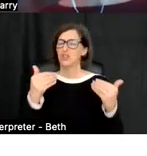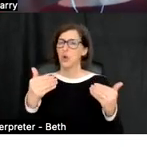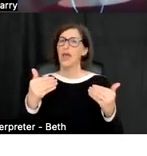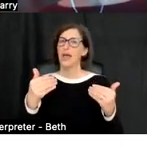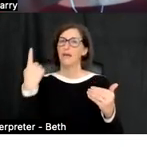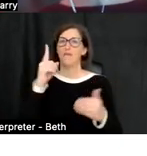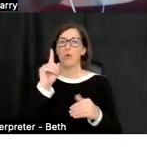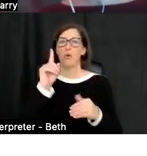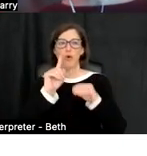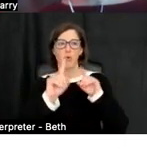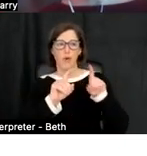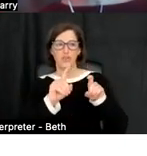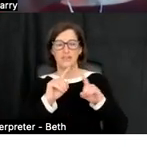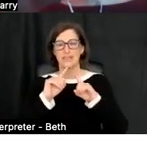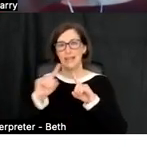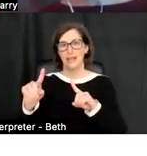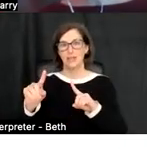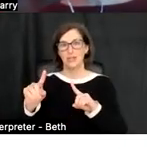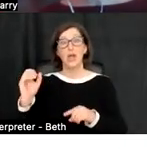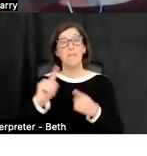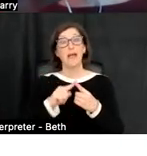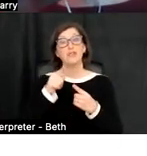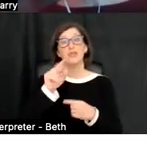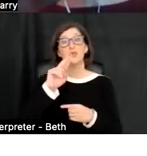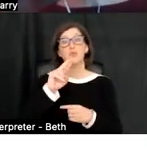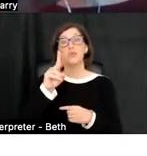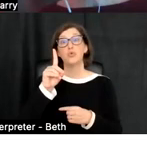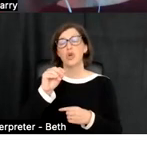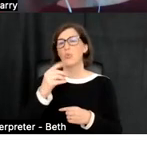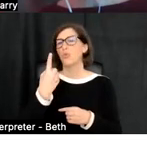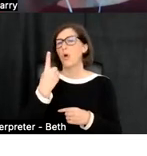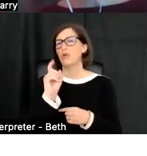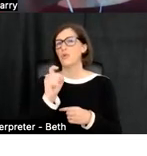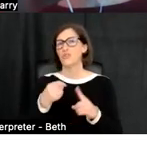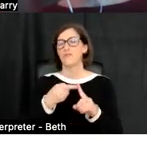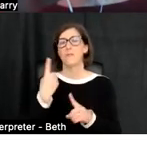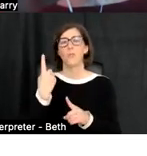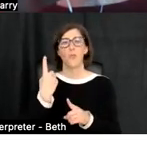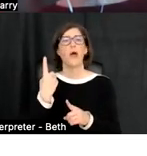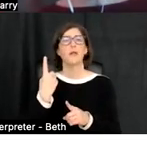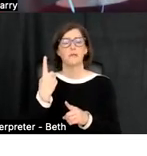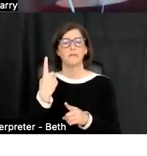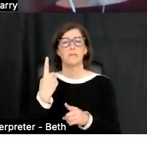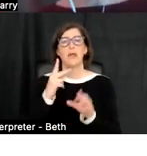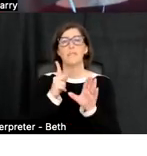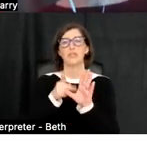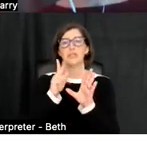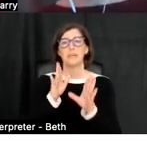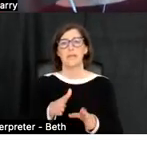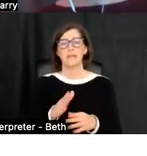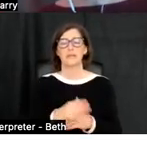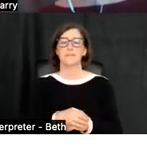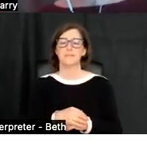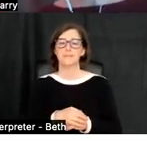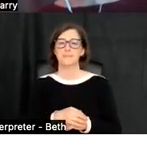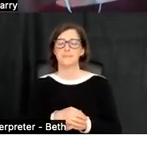our Q&A? And let me go back to you, Rudo, with a question that comes from one of our participants,